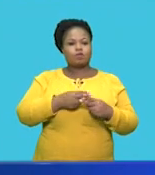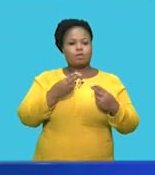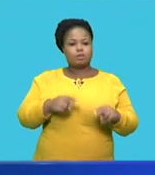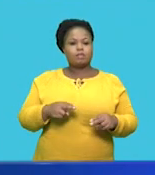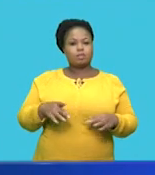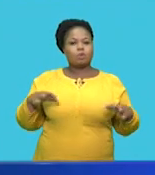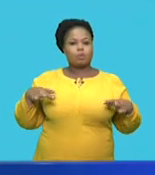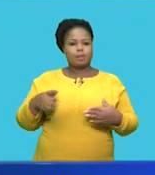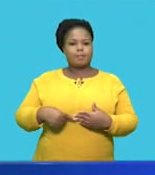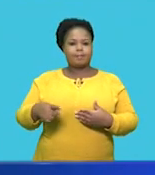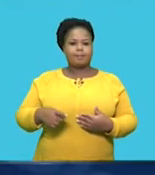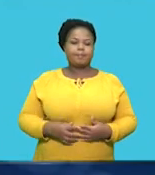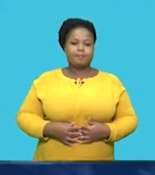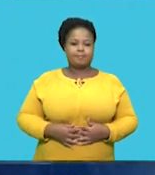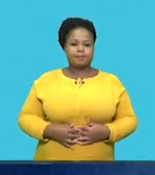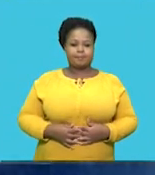kwempelaveki ende yepasika.